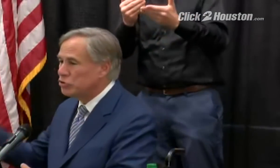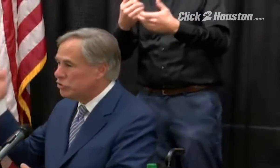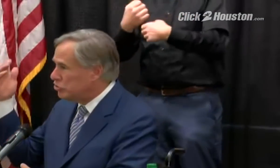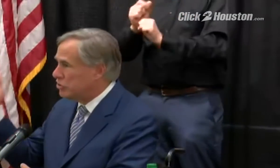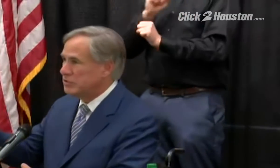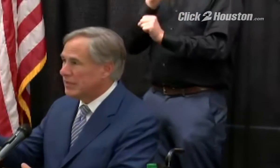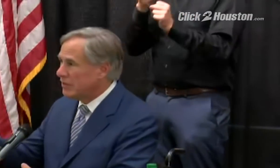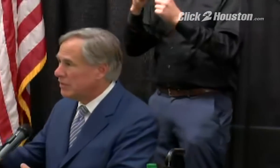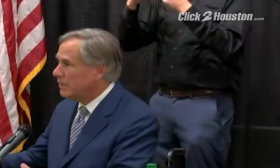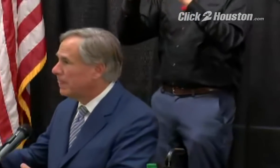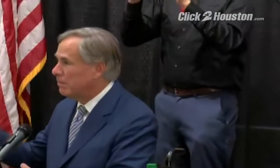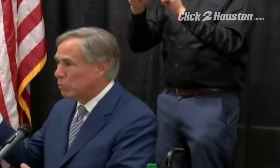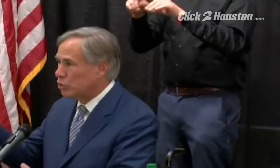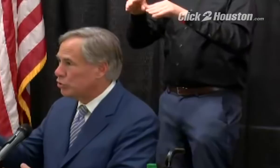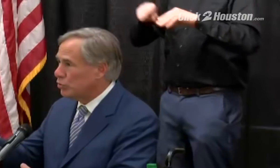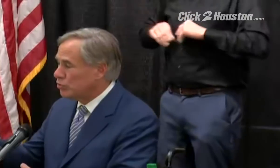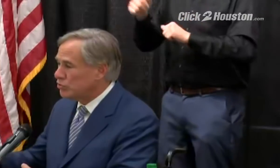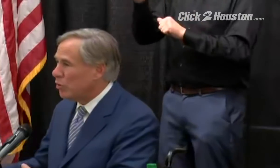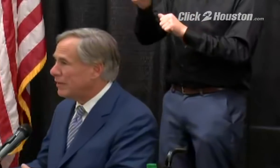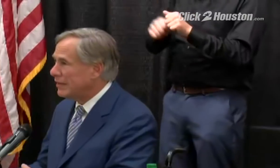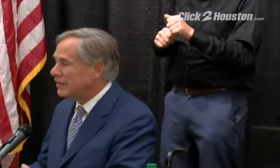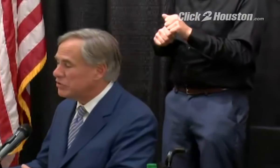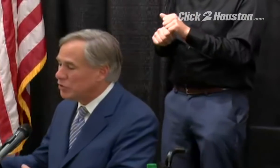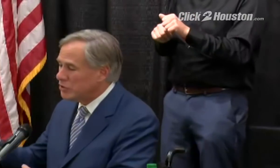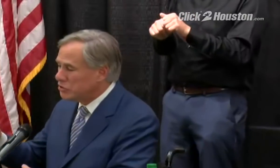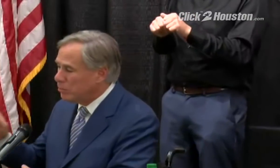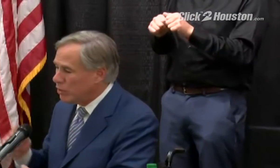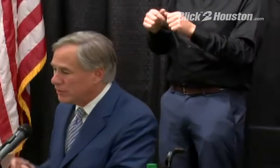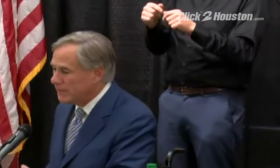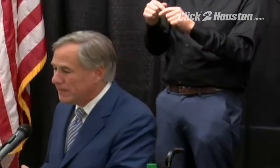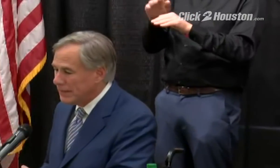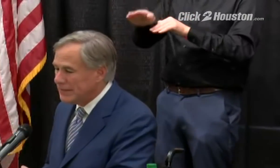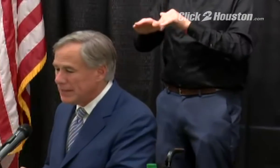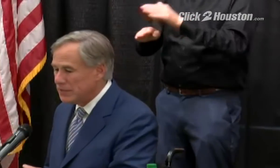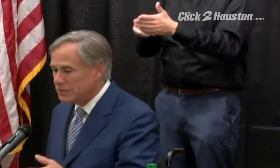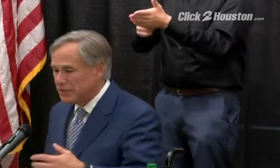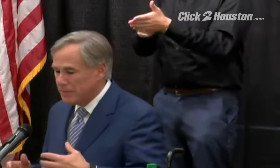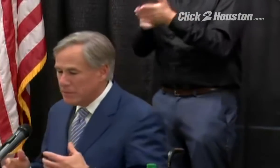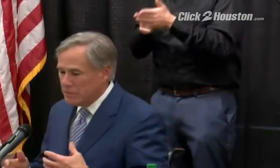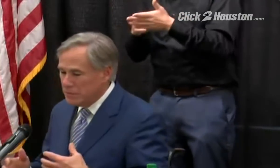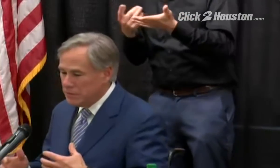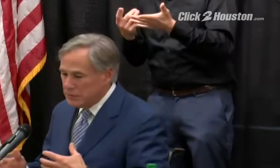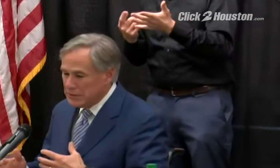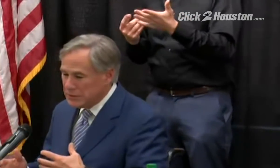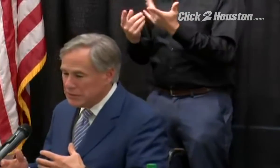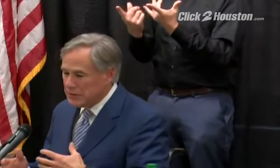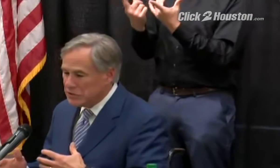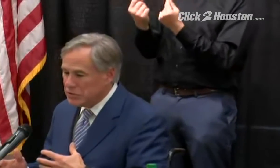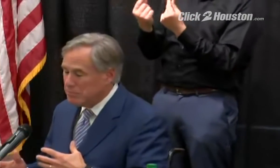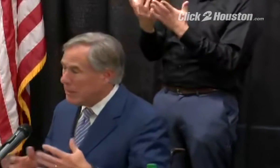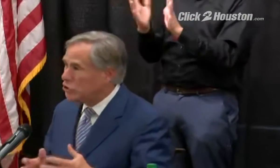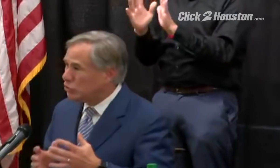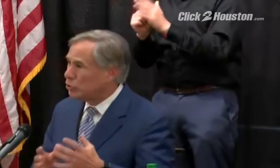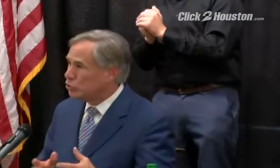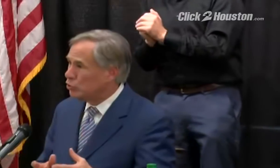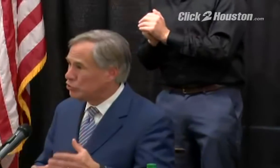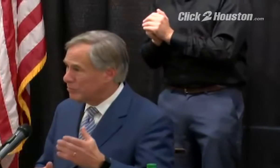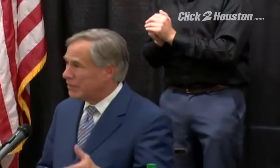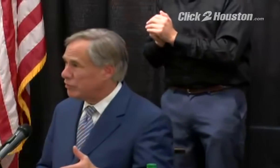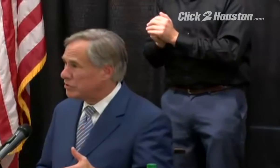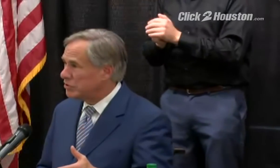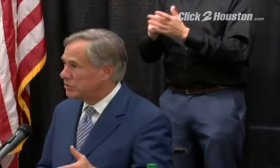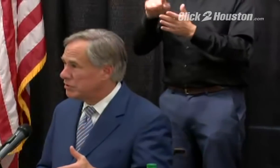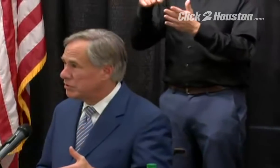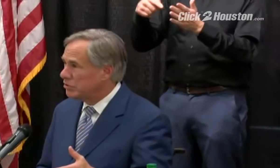So just giving more tools won't mean anything. So here's the point. And that is, these measurable tools